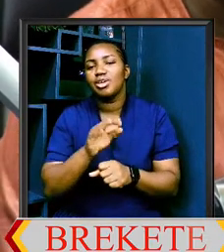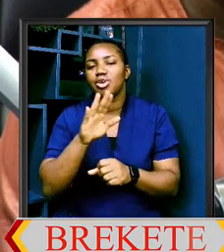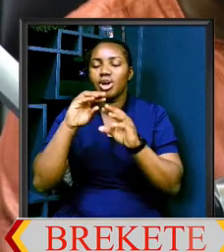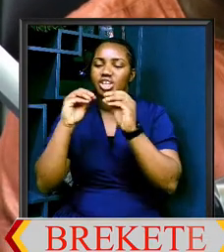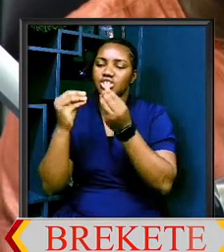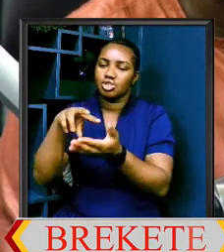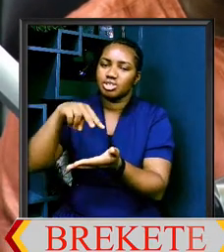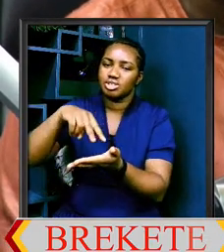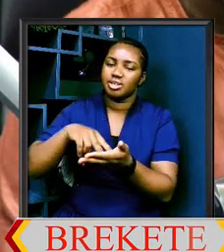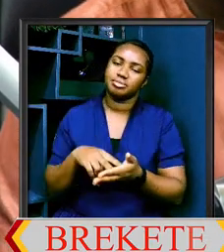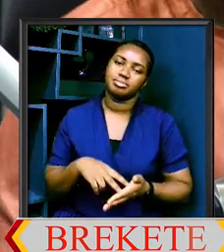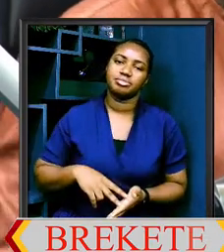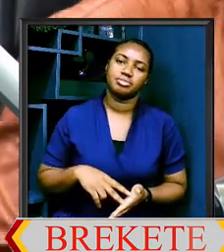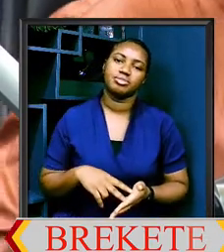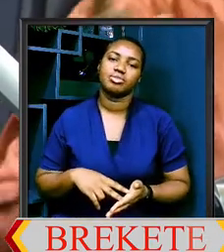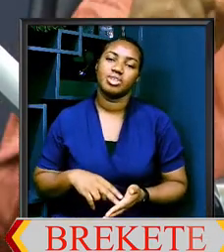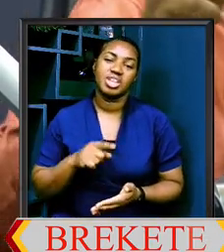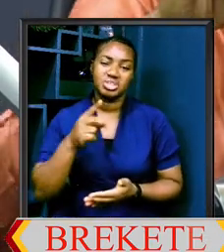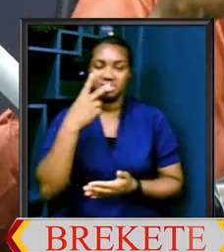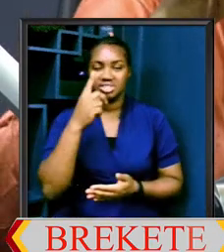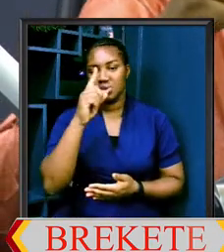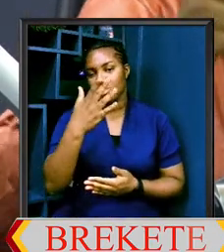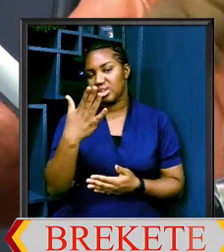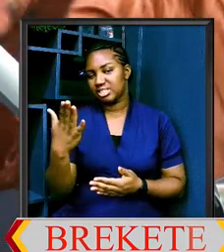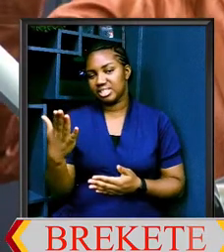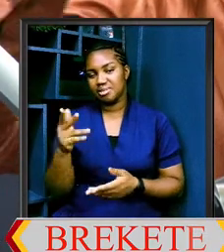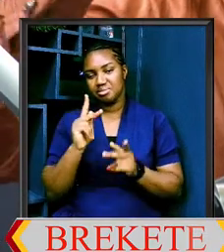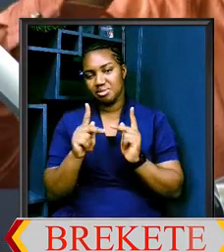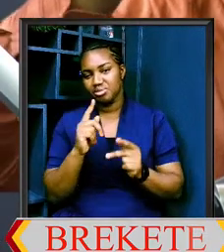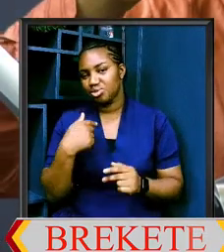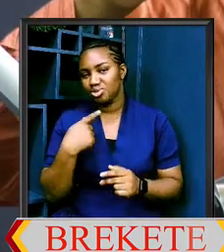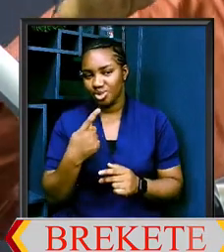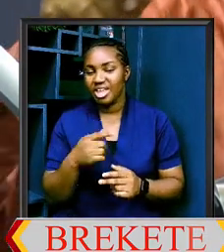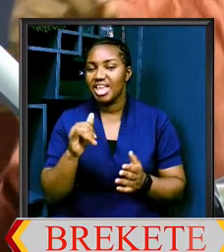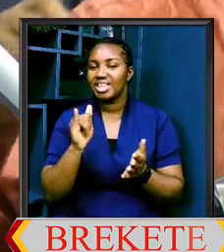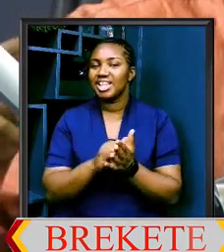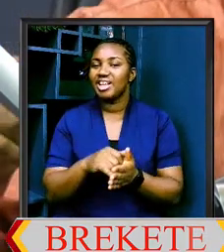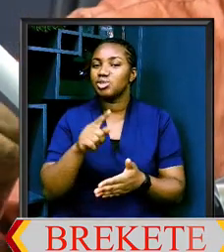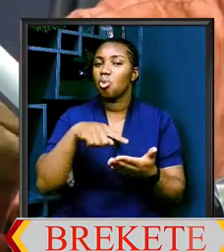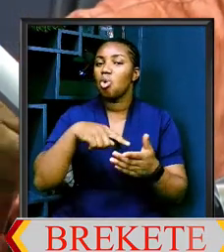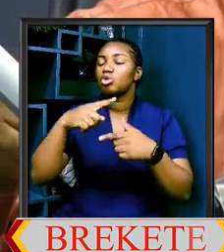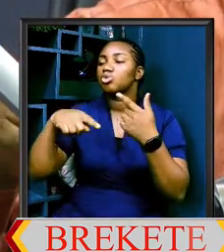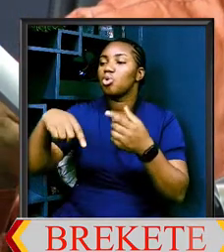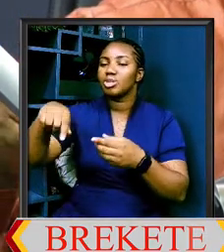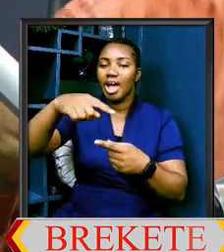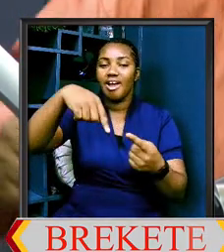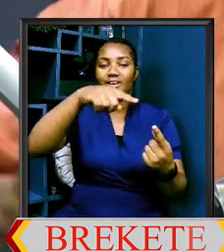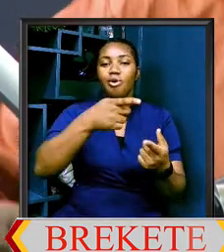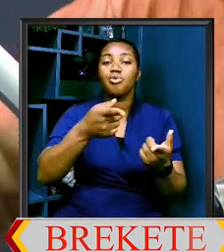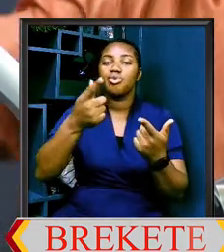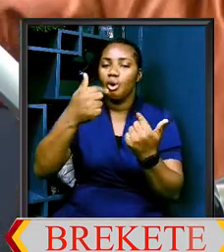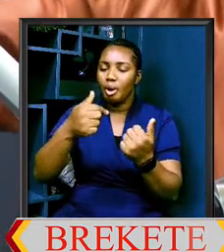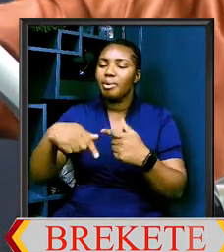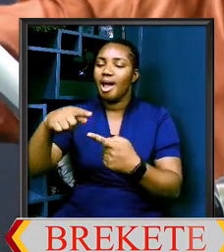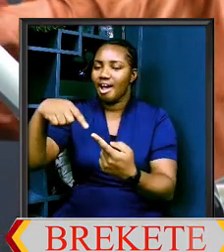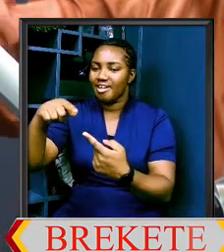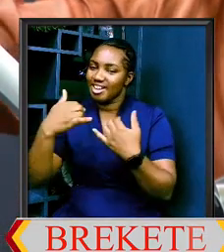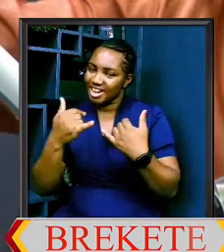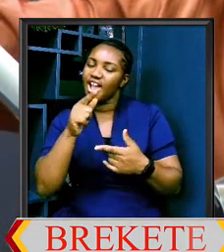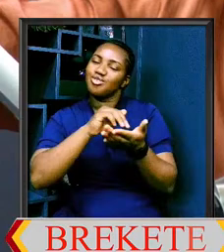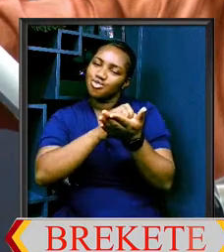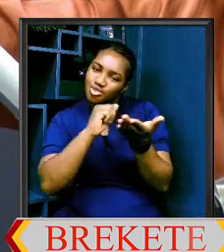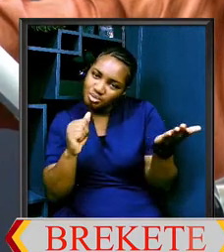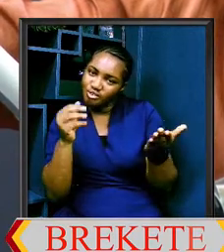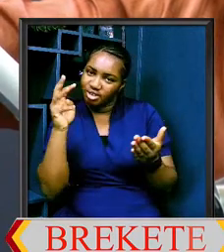organization stand. You see, one thing where people they talk, what goes around? Come around. Now una don't remove